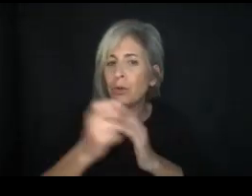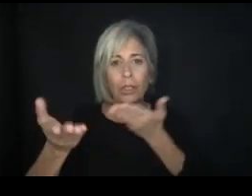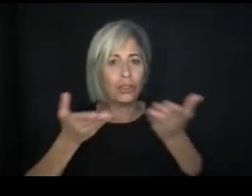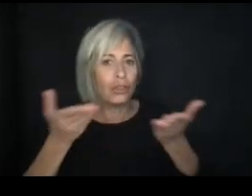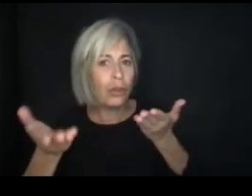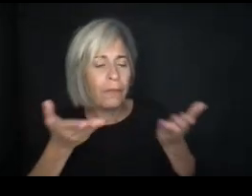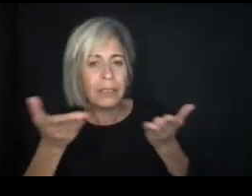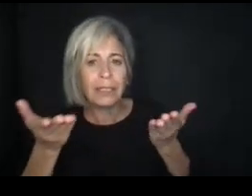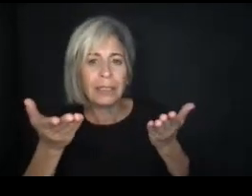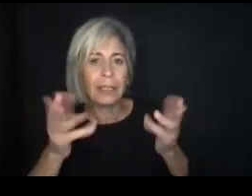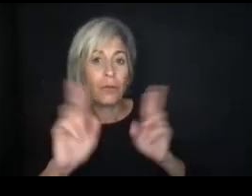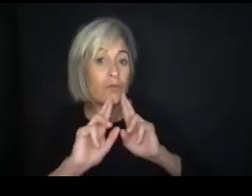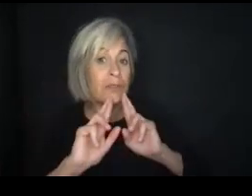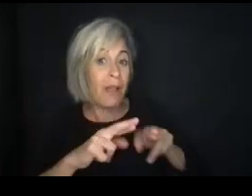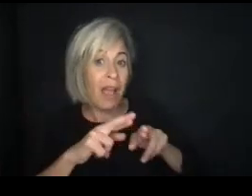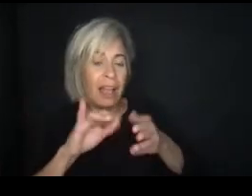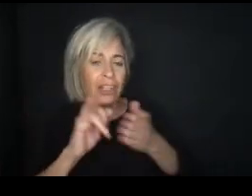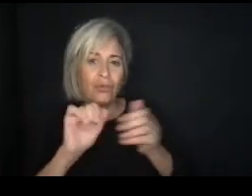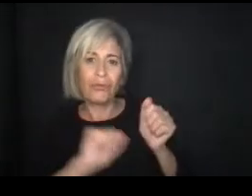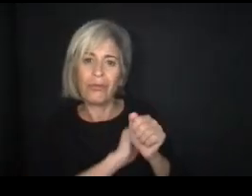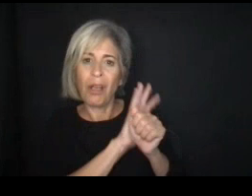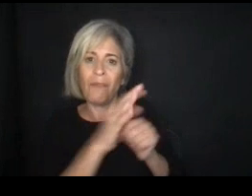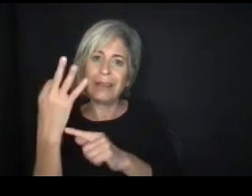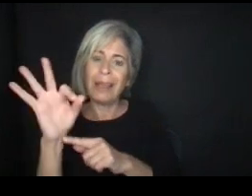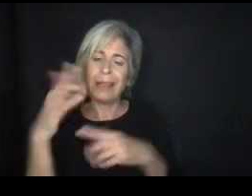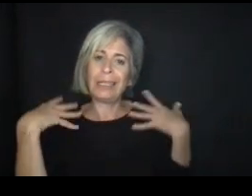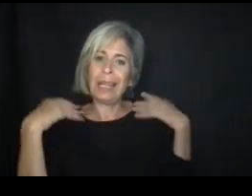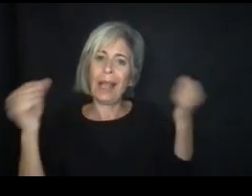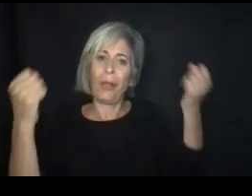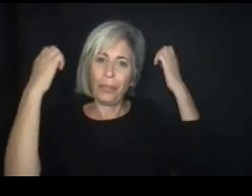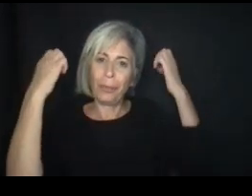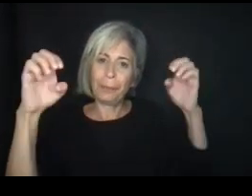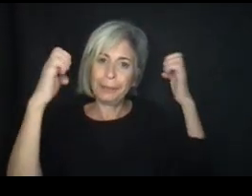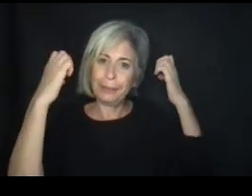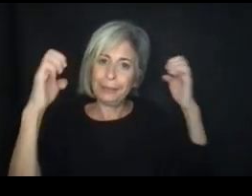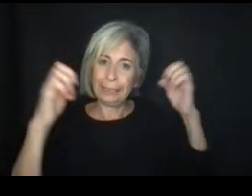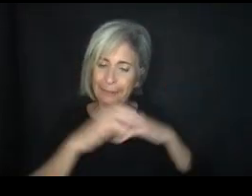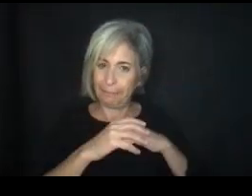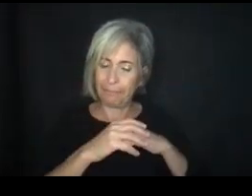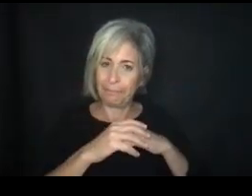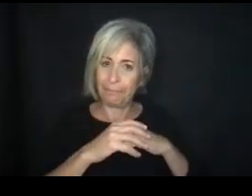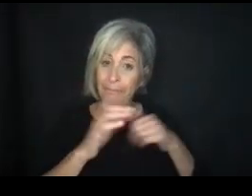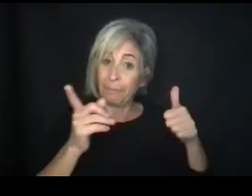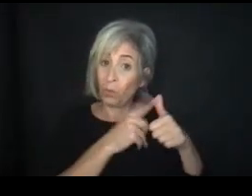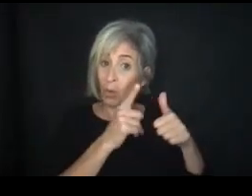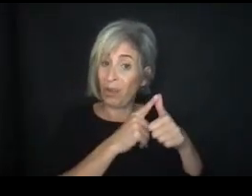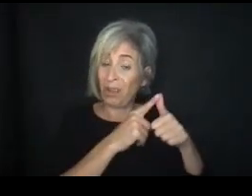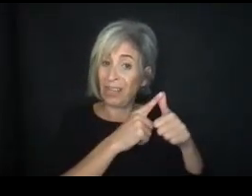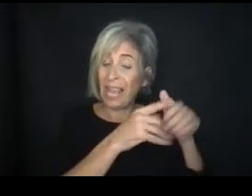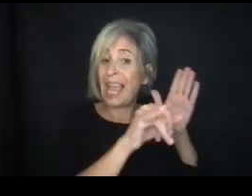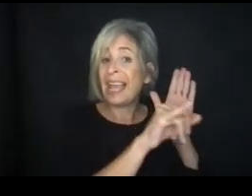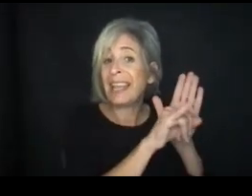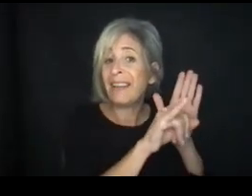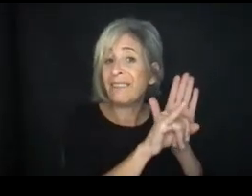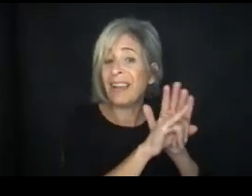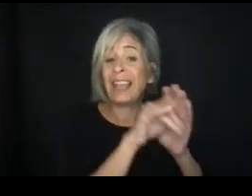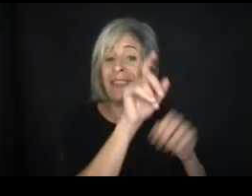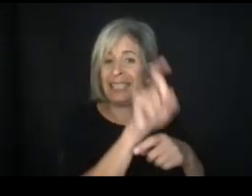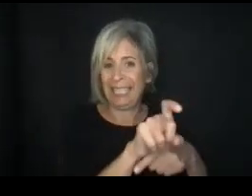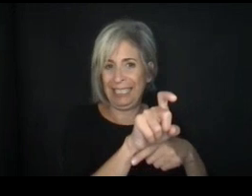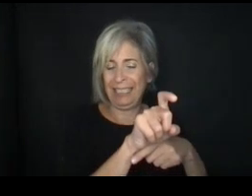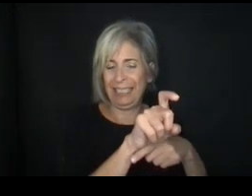services respond to the COVID-19 health emergency. So step one is identifying the need